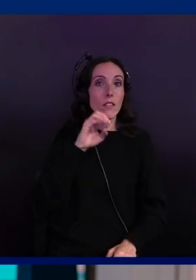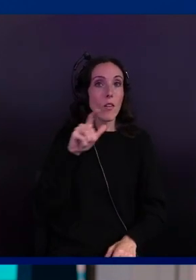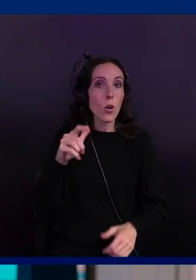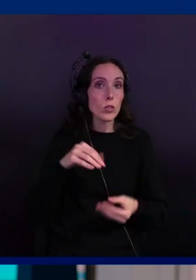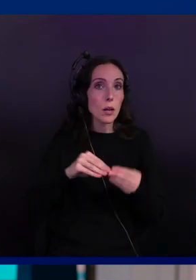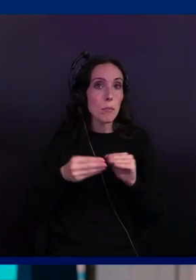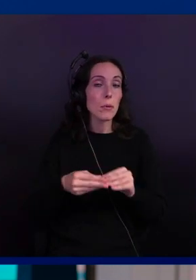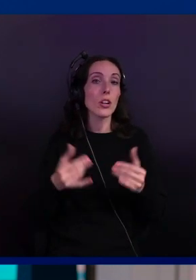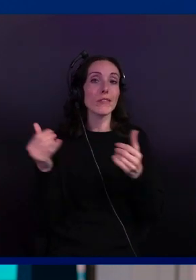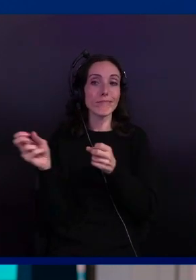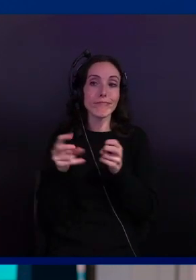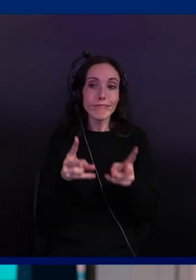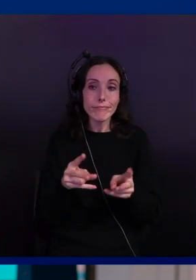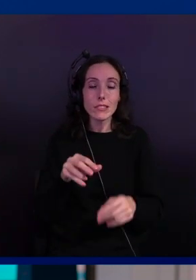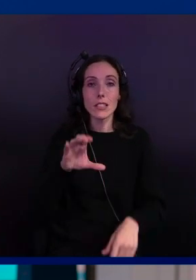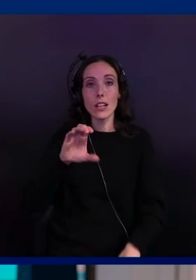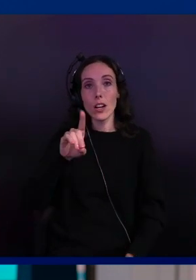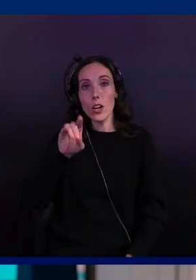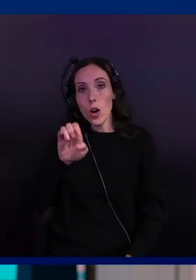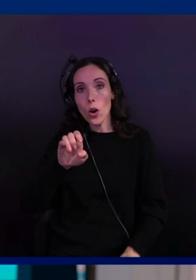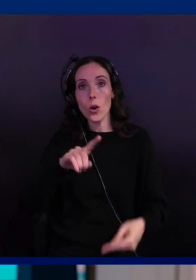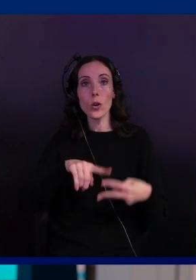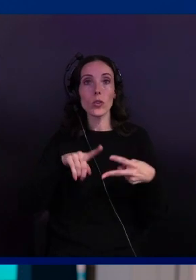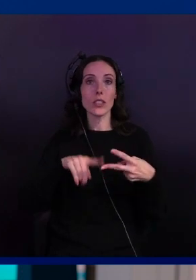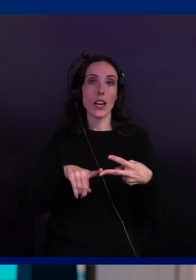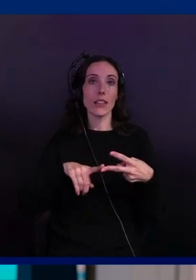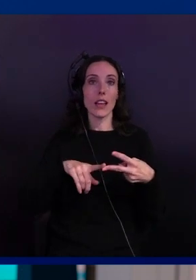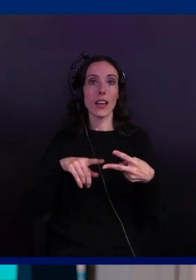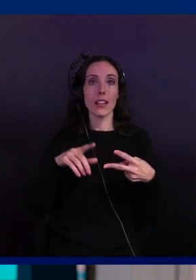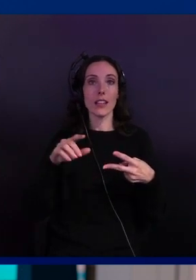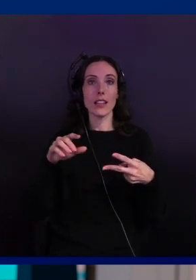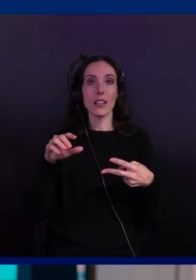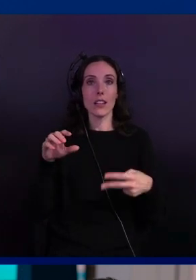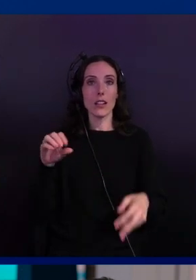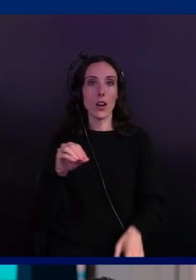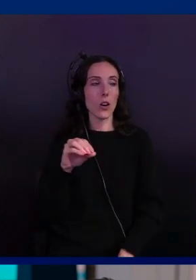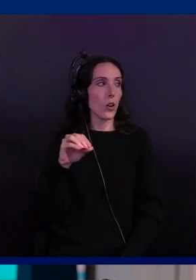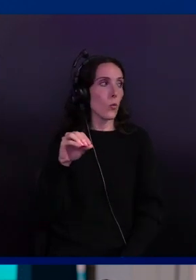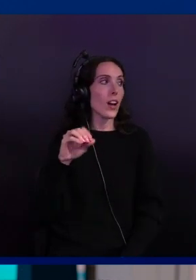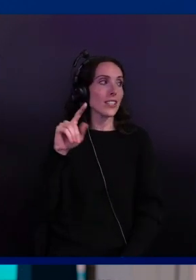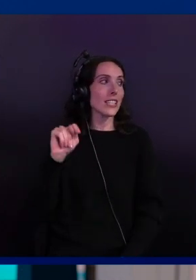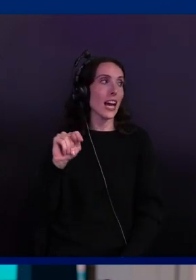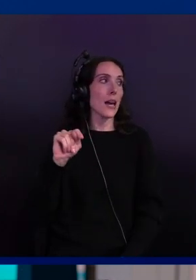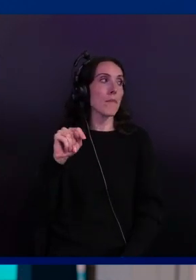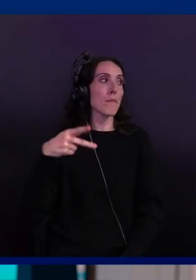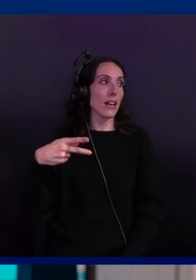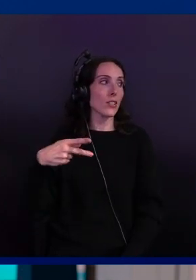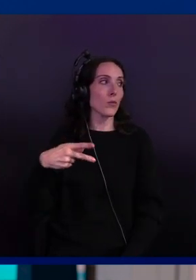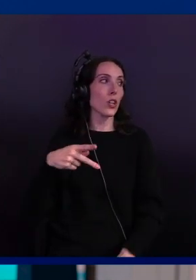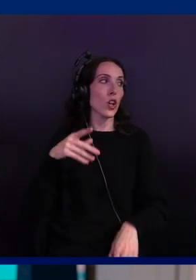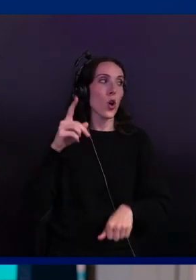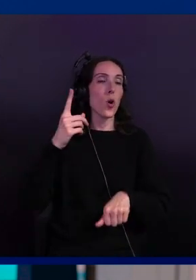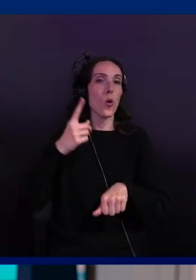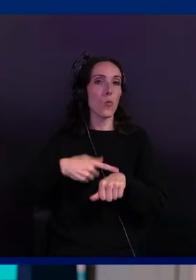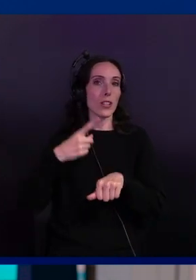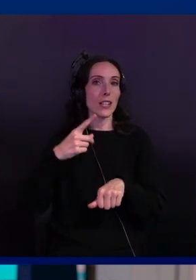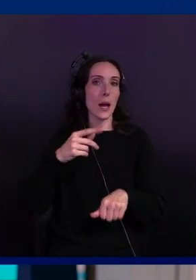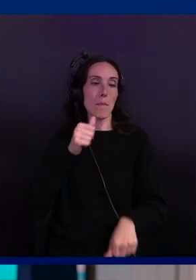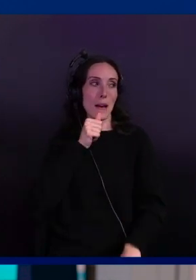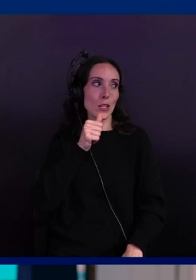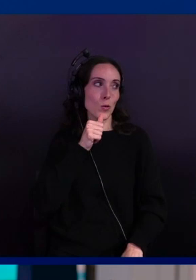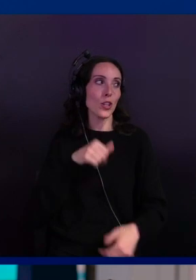and then they have to enter that OTP kind of a number, and then they should be able to get in. Let's see this example. Yeah,